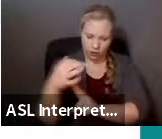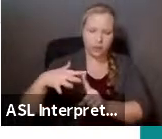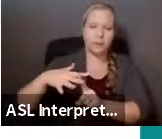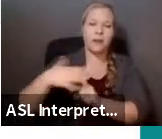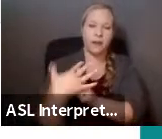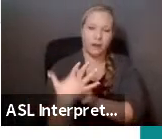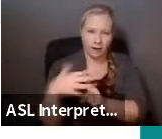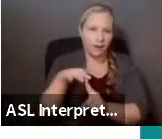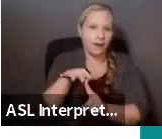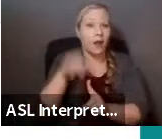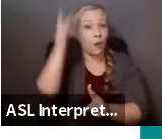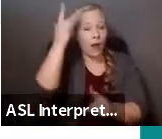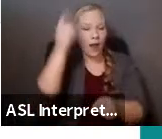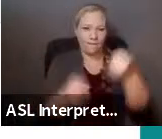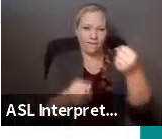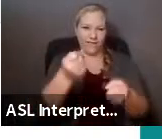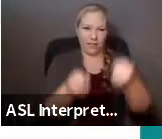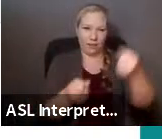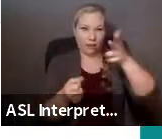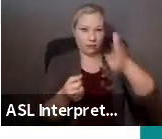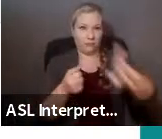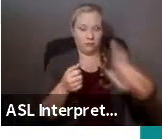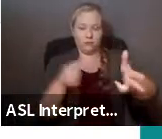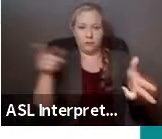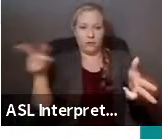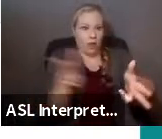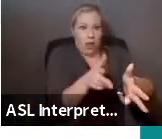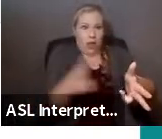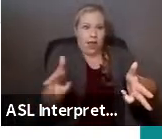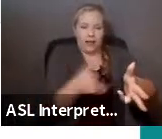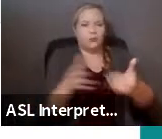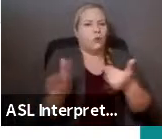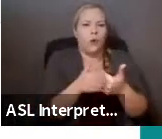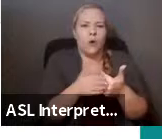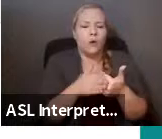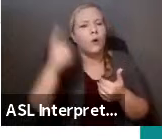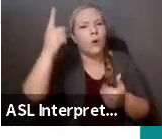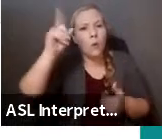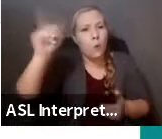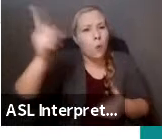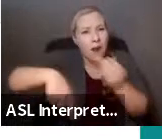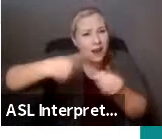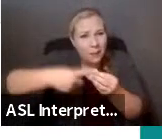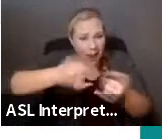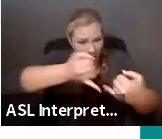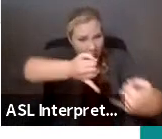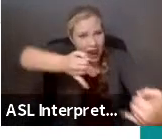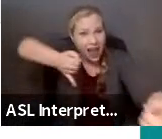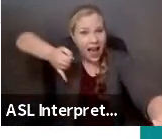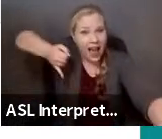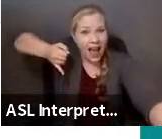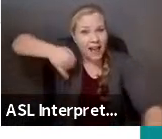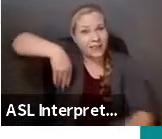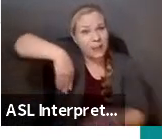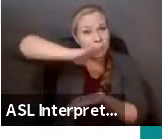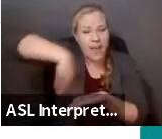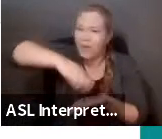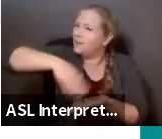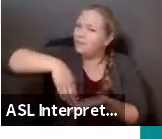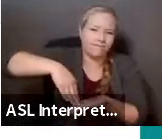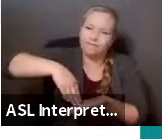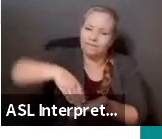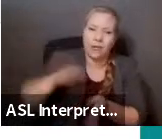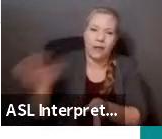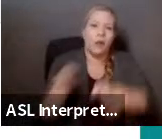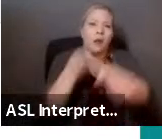pictures last time, the difference between just a striped bike lane on the asphalt versus a separated from traffic.